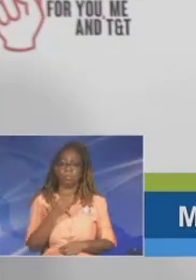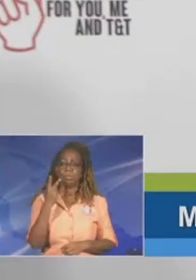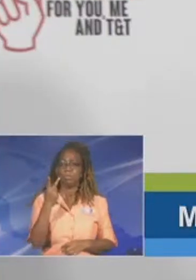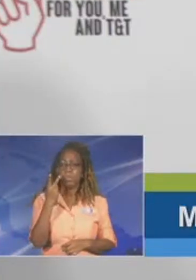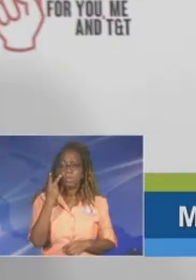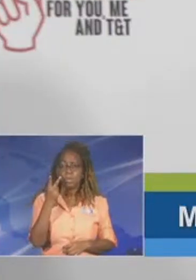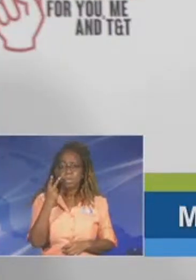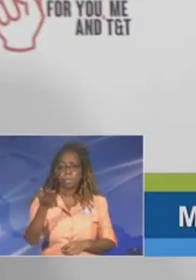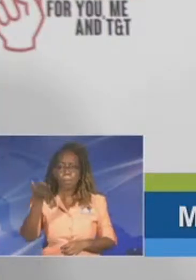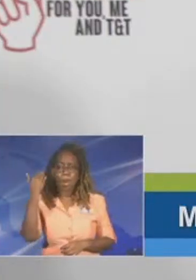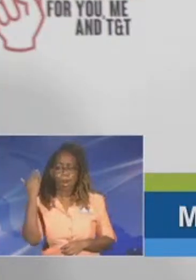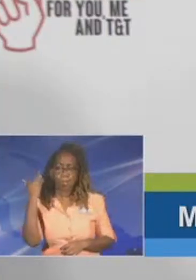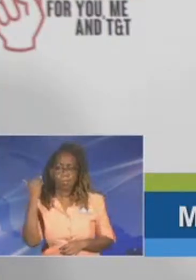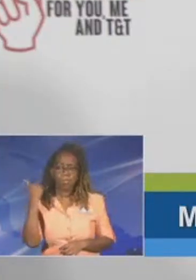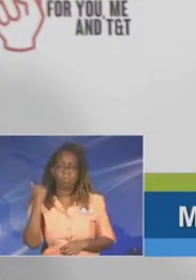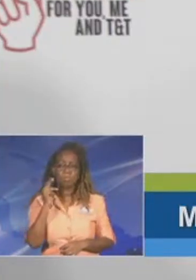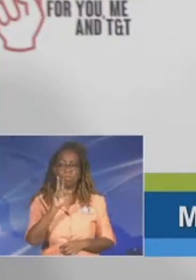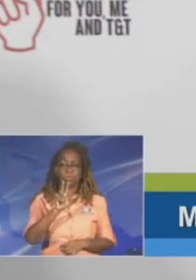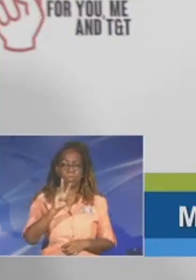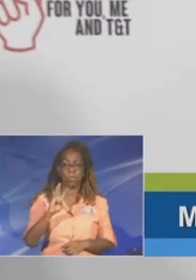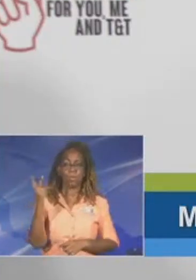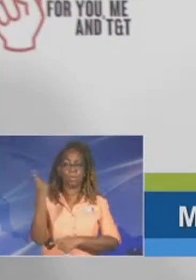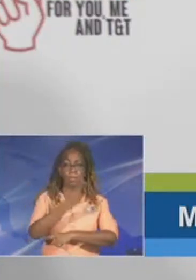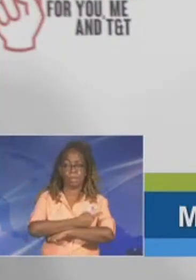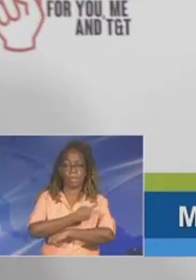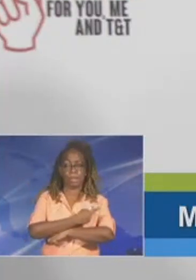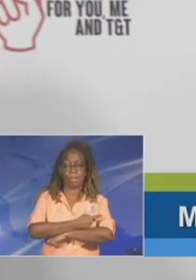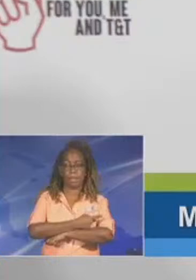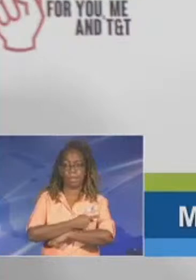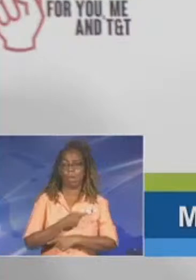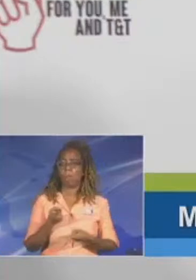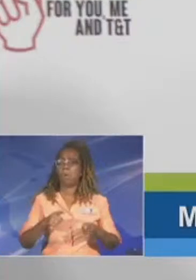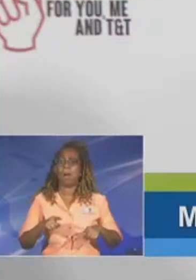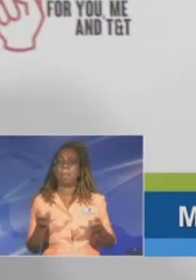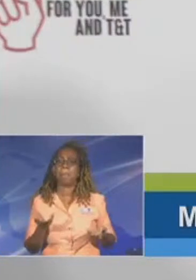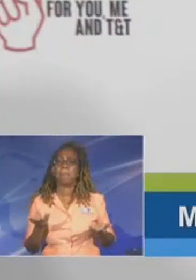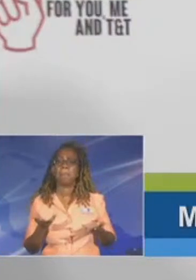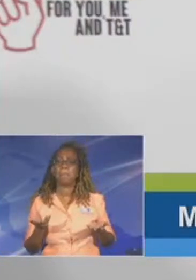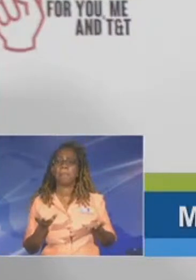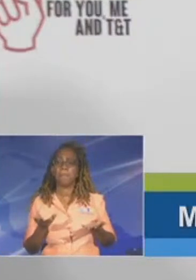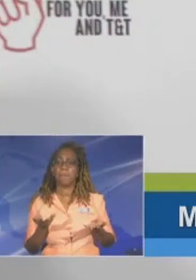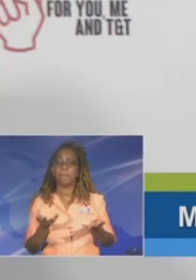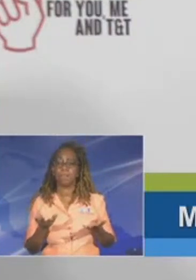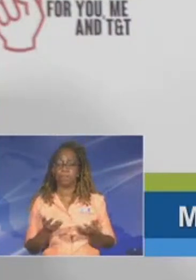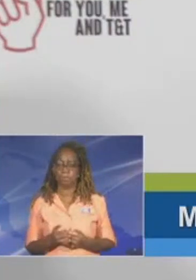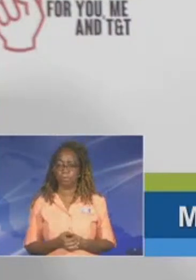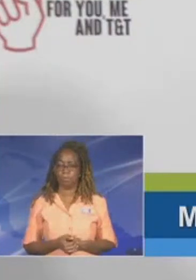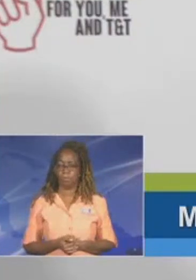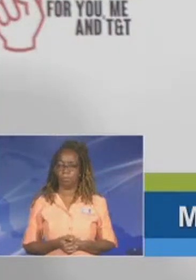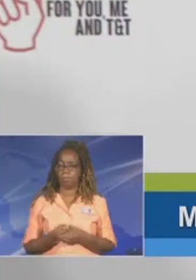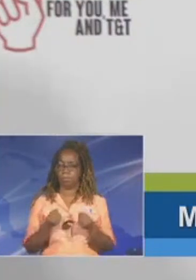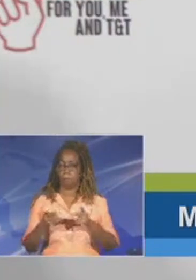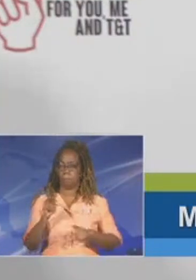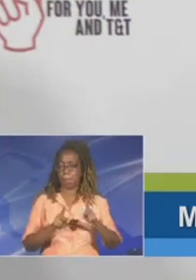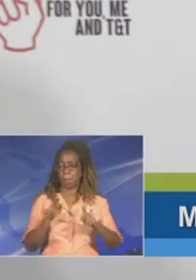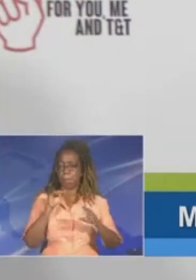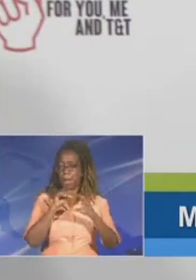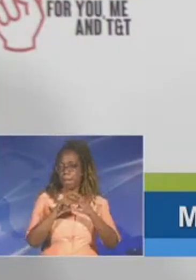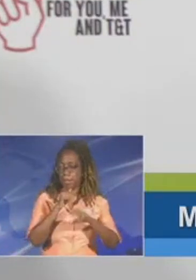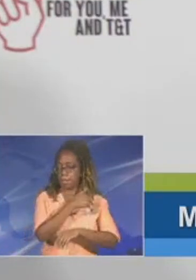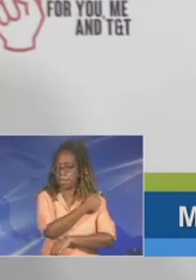past 34 days. During this time, we have noted that the overall occupancy has